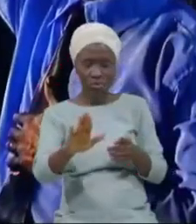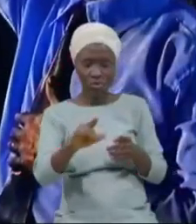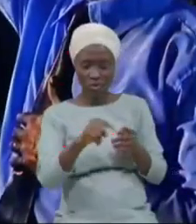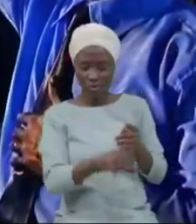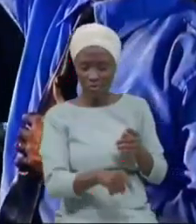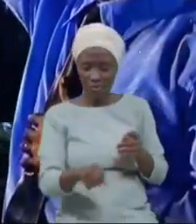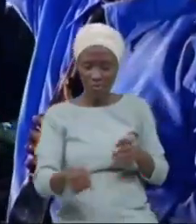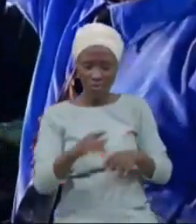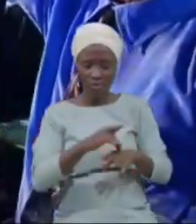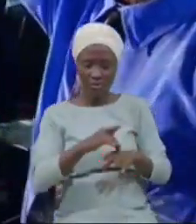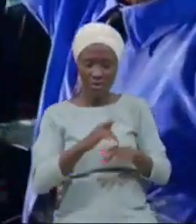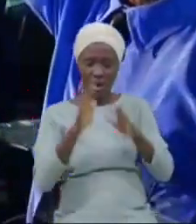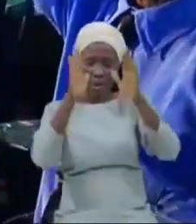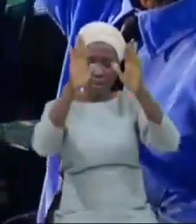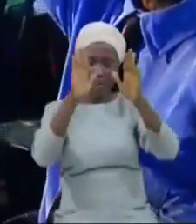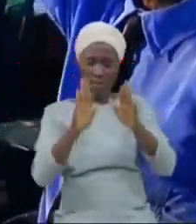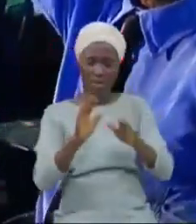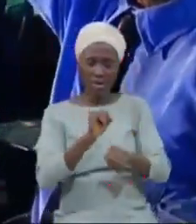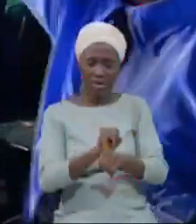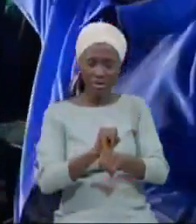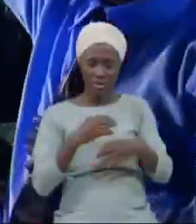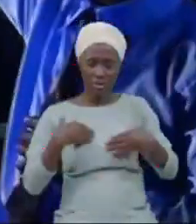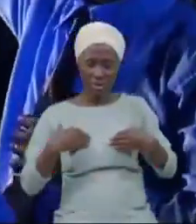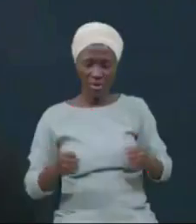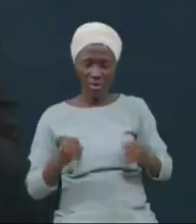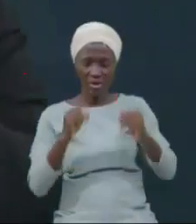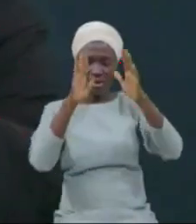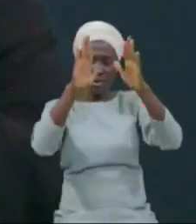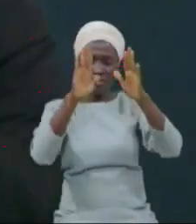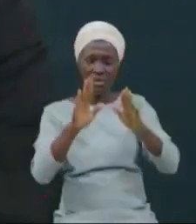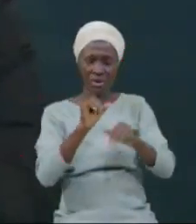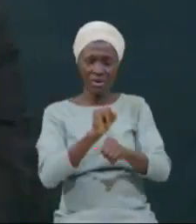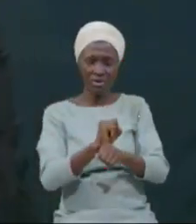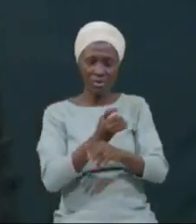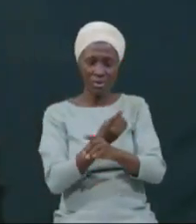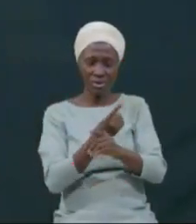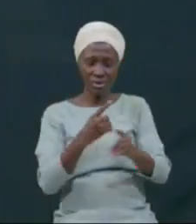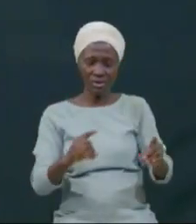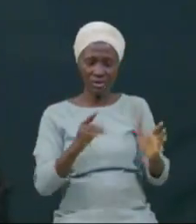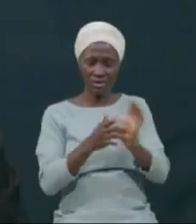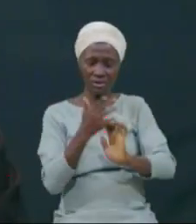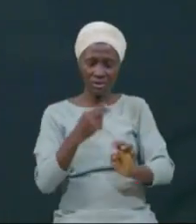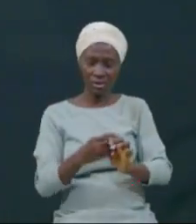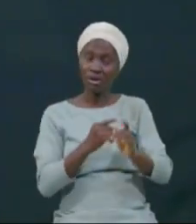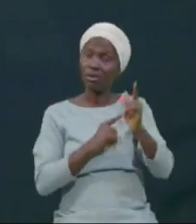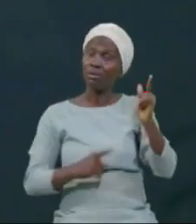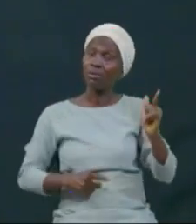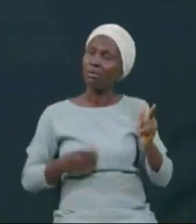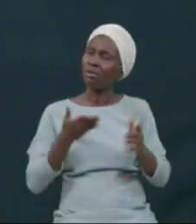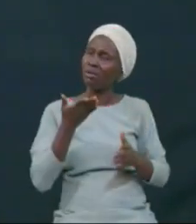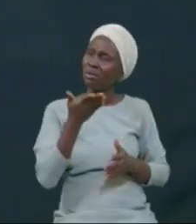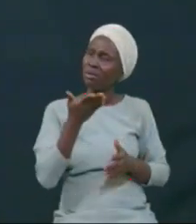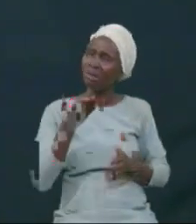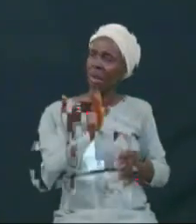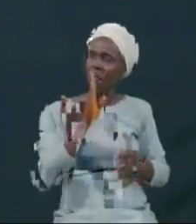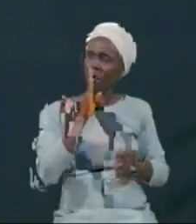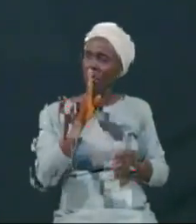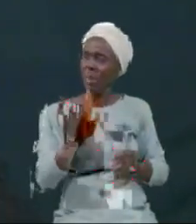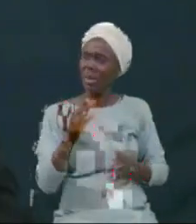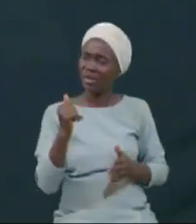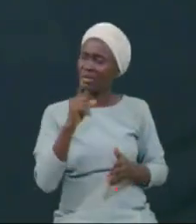miracle deliverance. Lord, let there be a sure performance in every life right now,